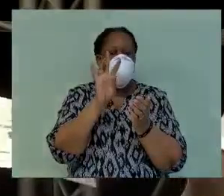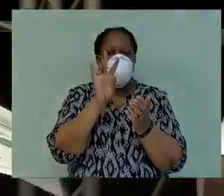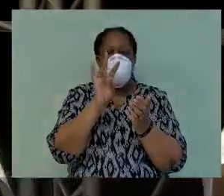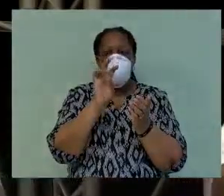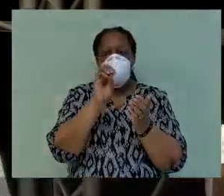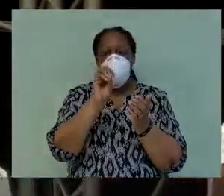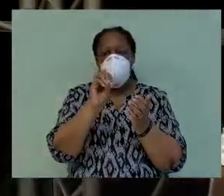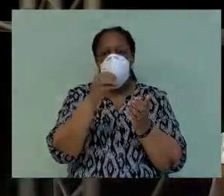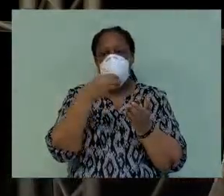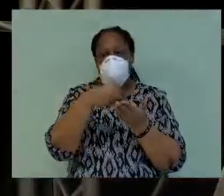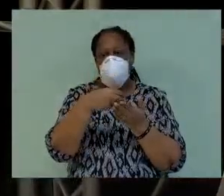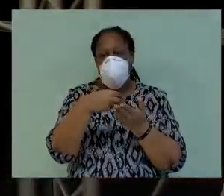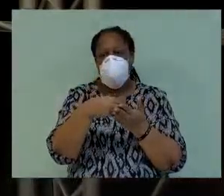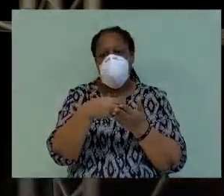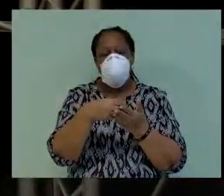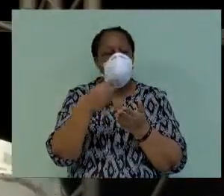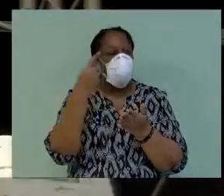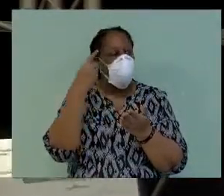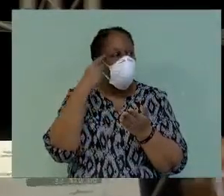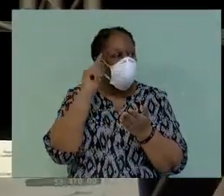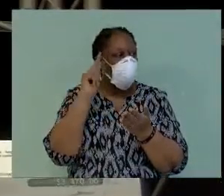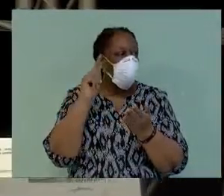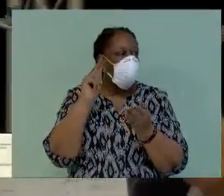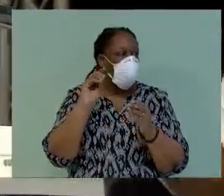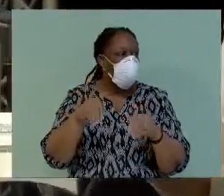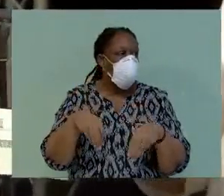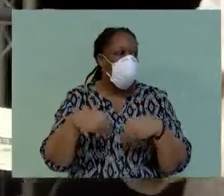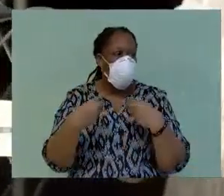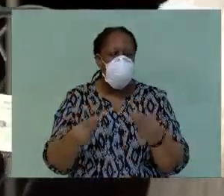$3,470 and easy.